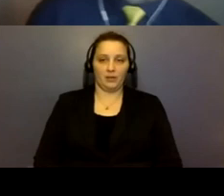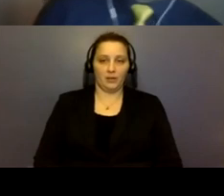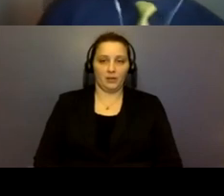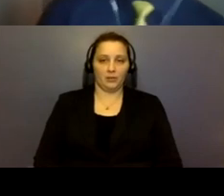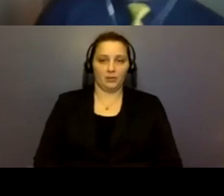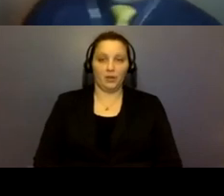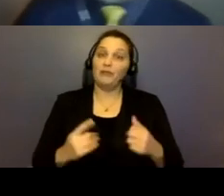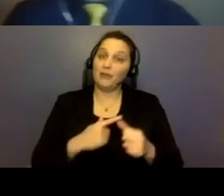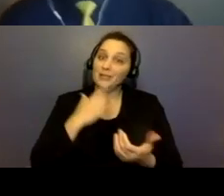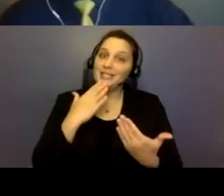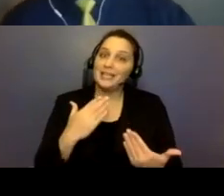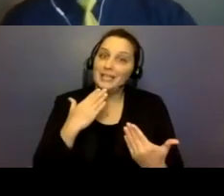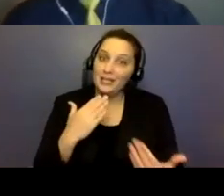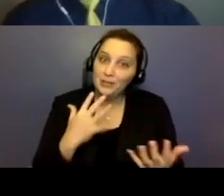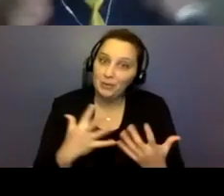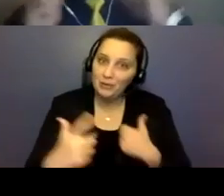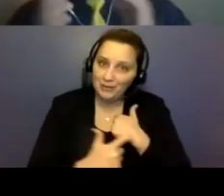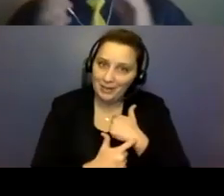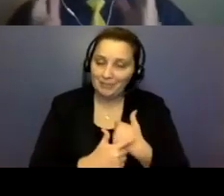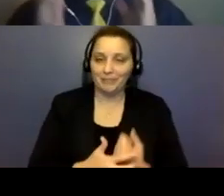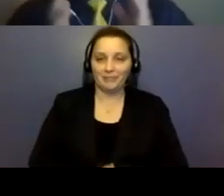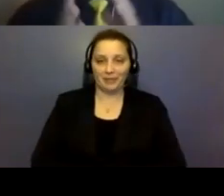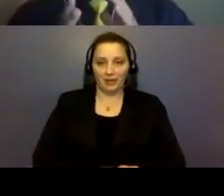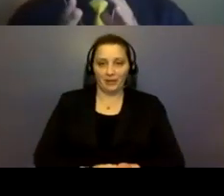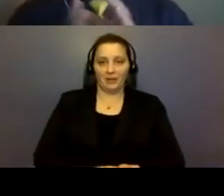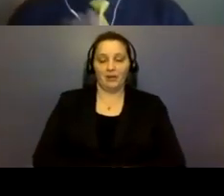So Fred, thank you. Thank you for the time. But